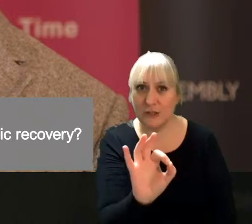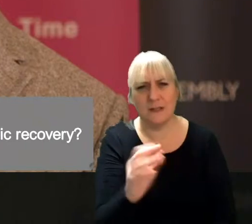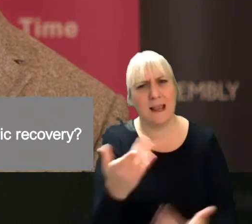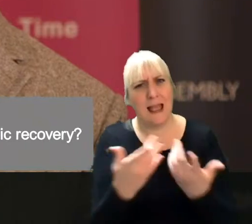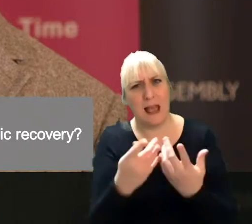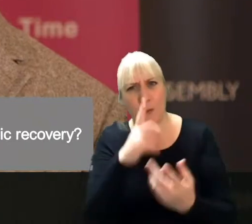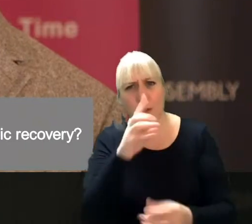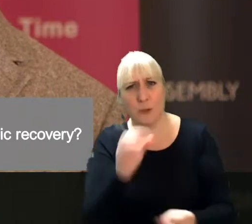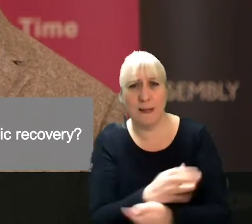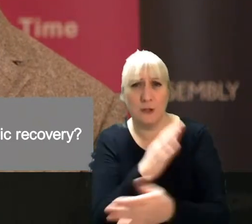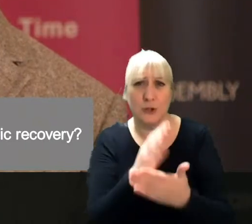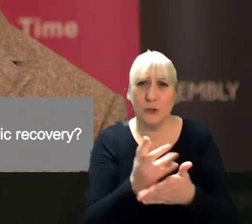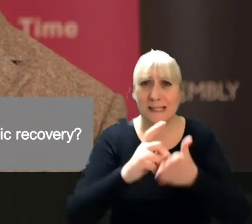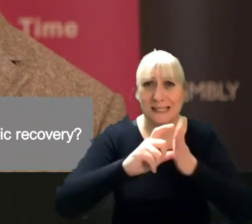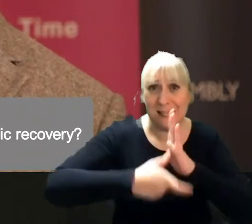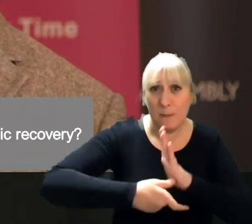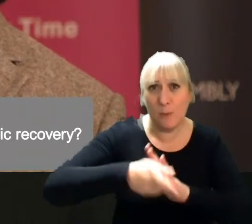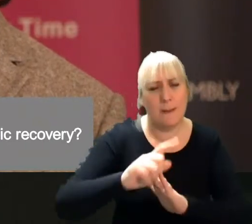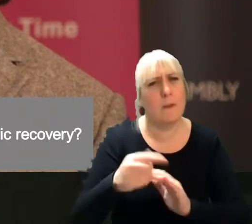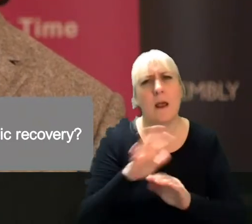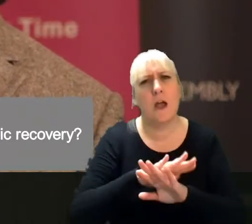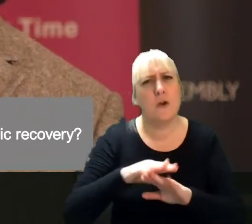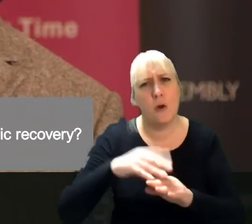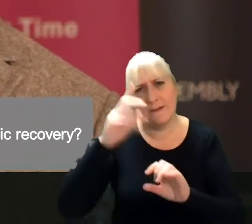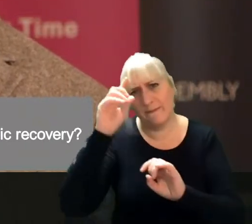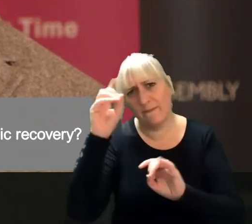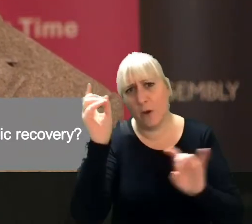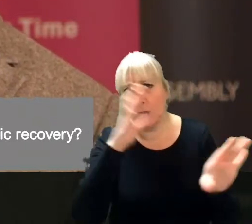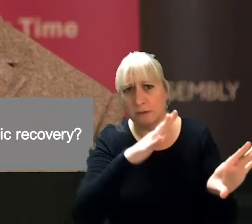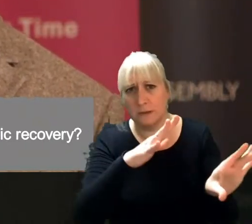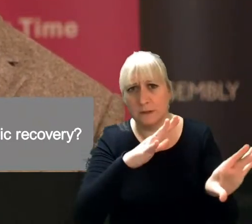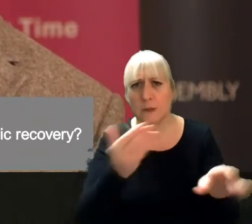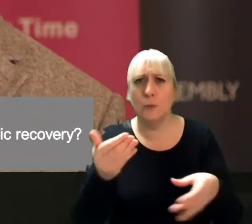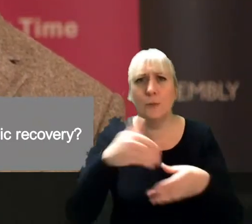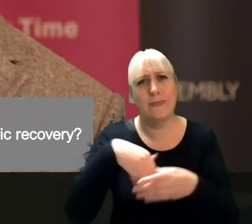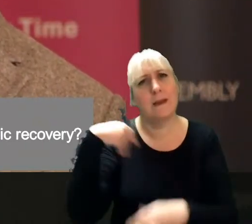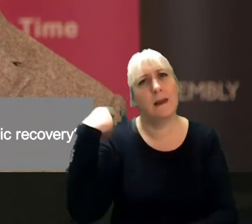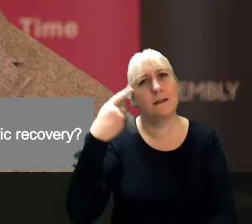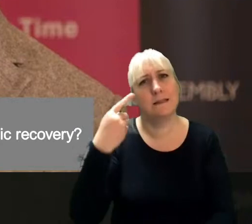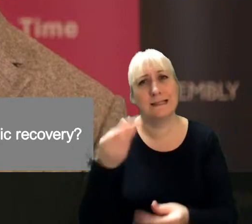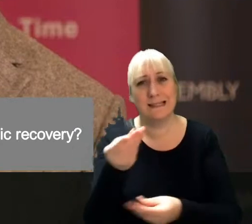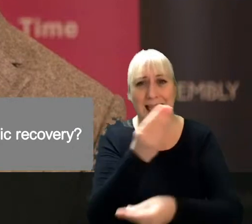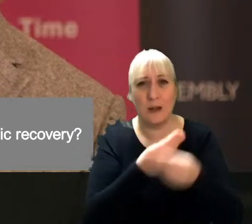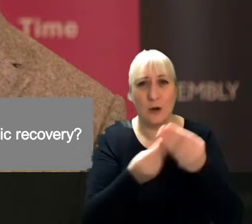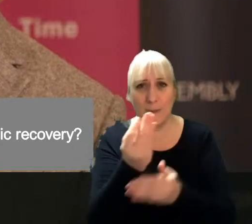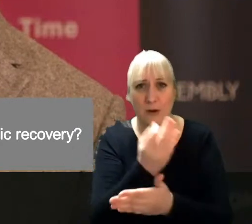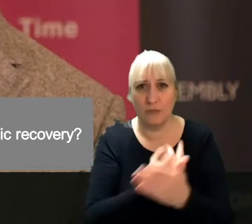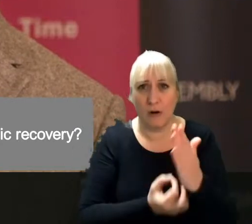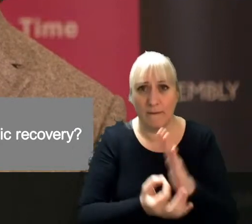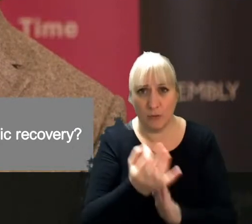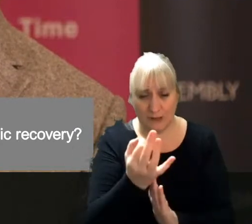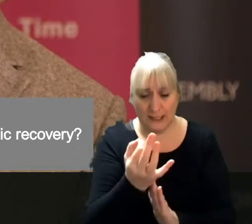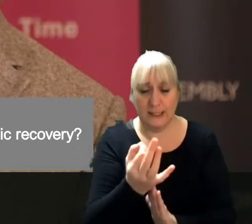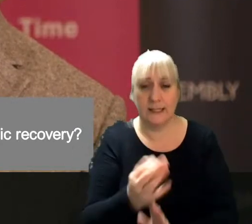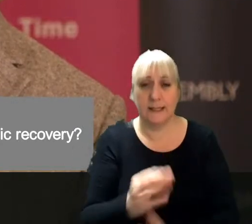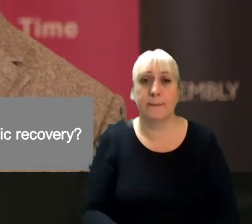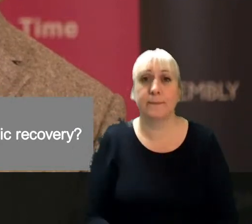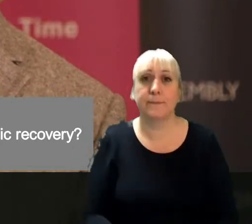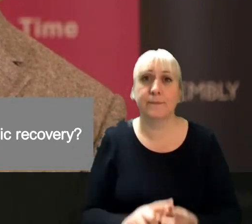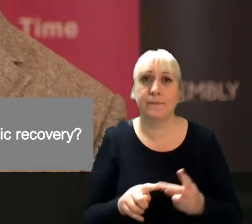people are not forgotten in London's economic recovery? The next question is from, guess